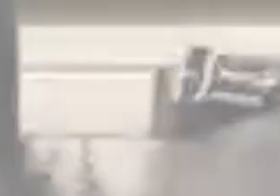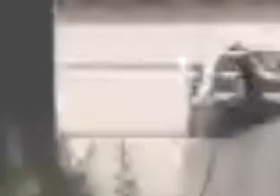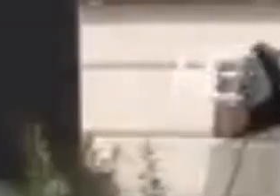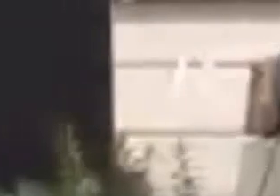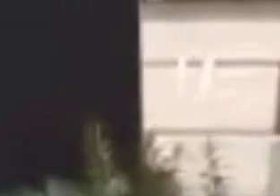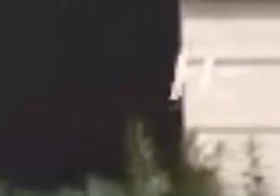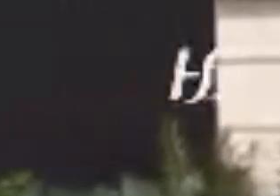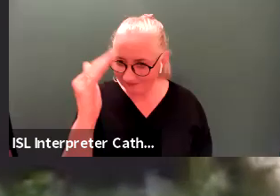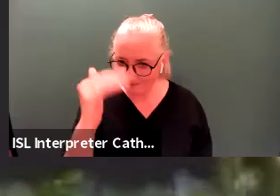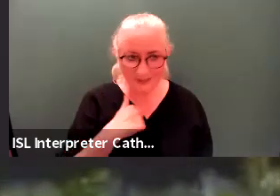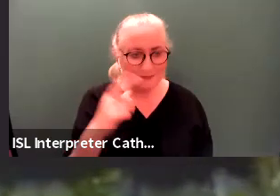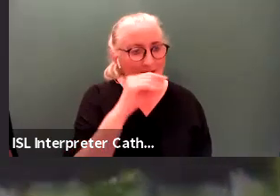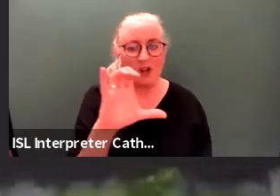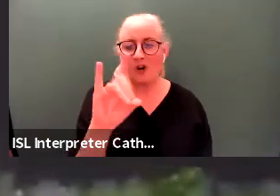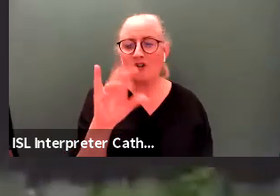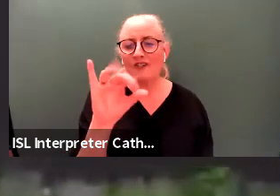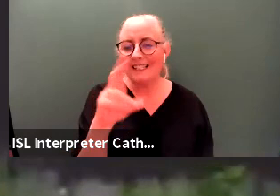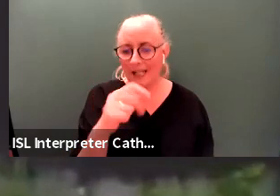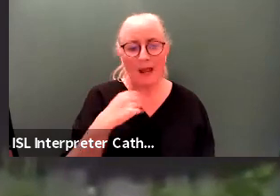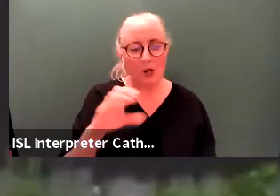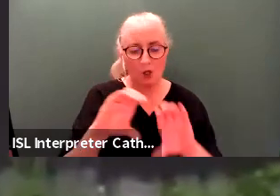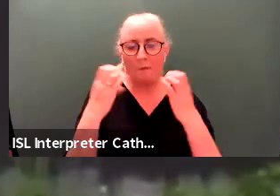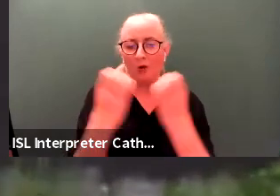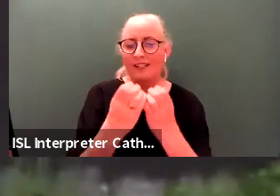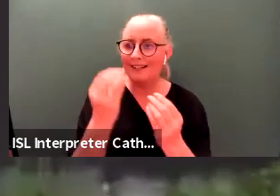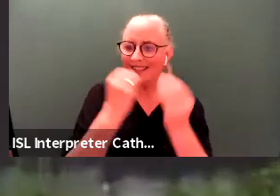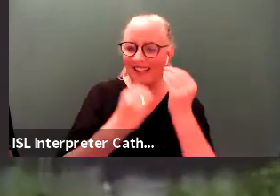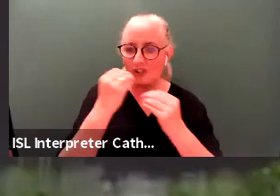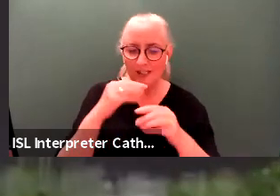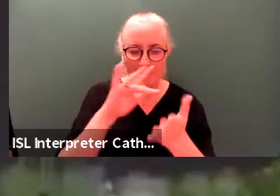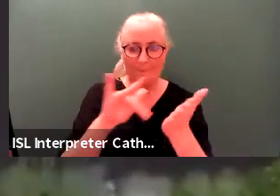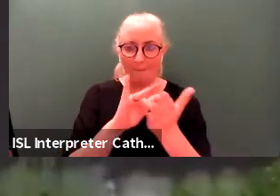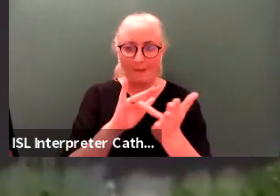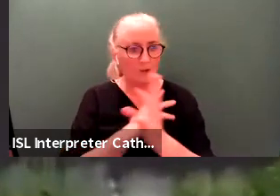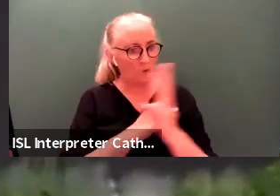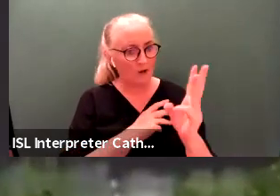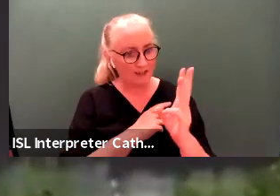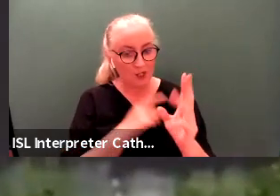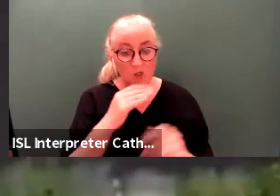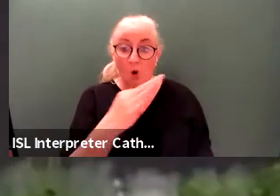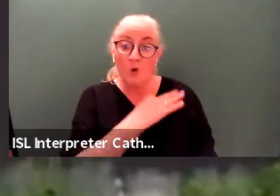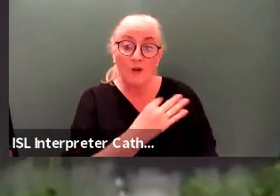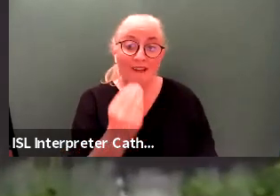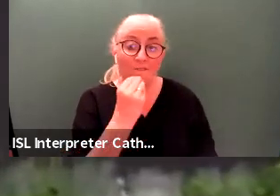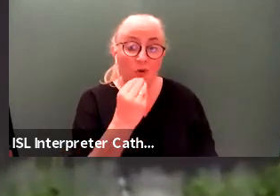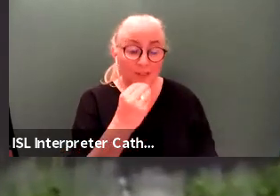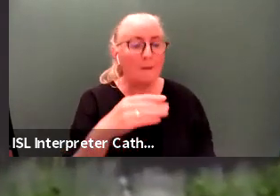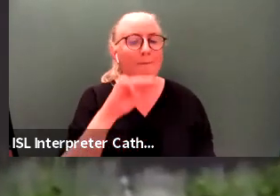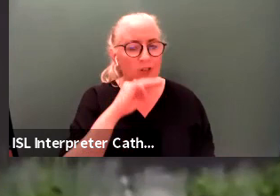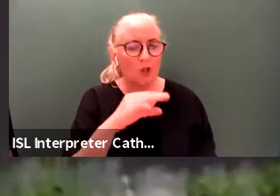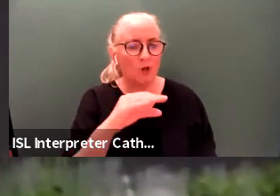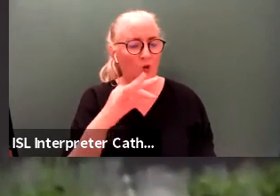Hi, my name's Christine. I'm a community dietitian here in the Midwest. Good food is a good investment in your